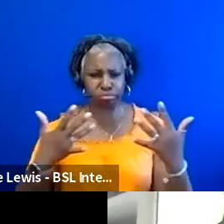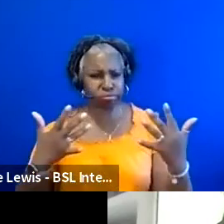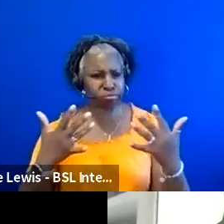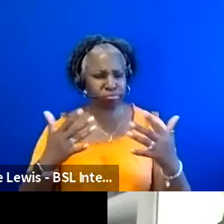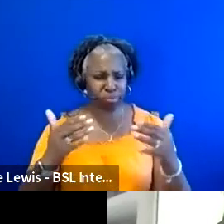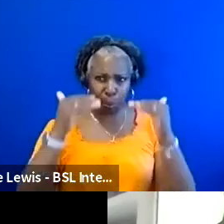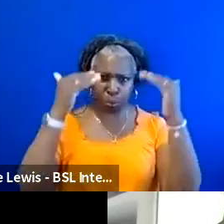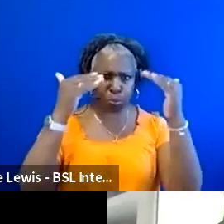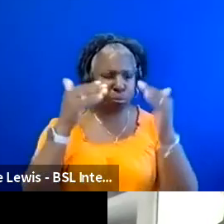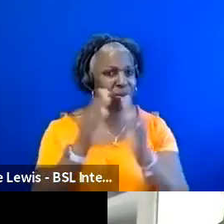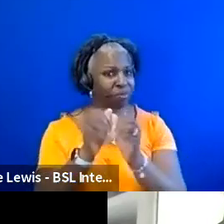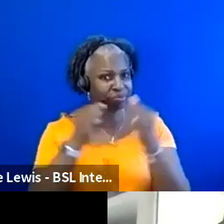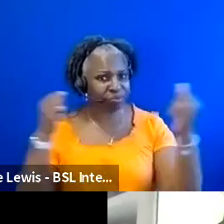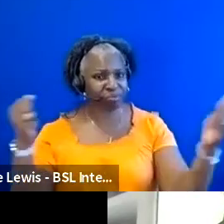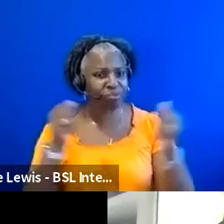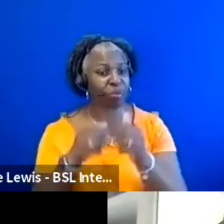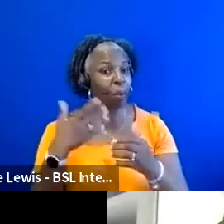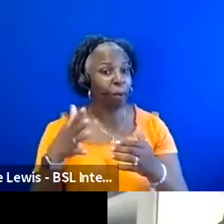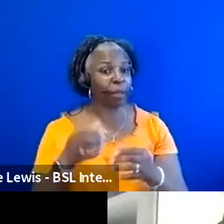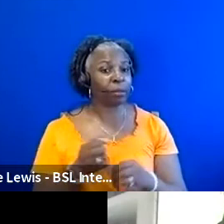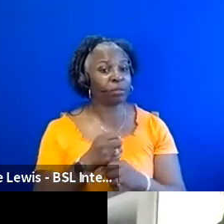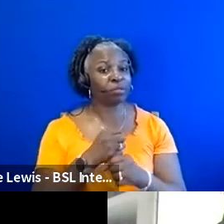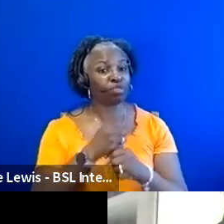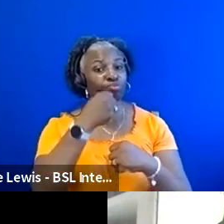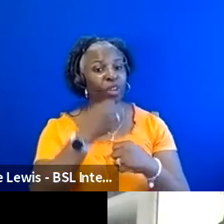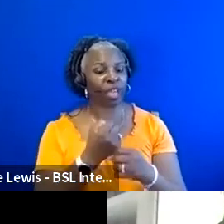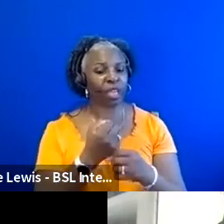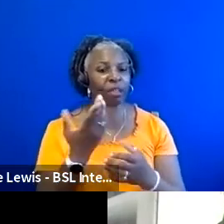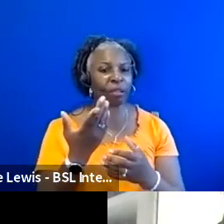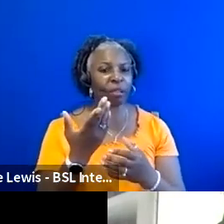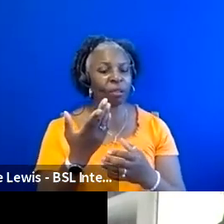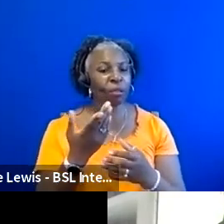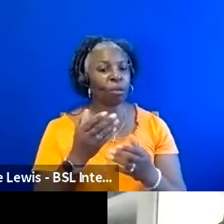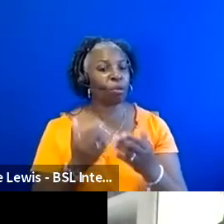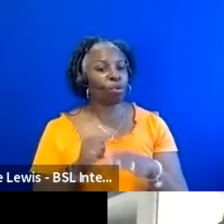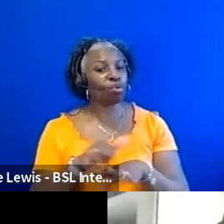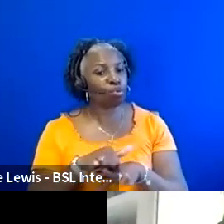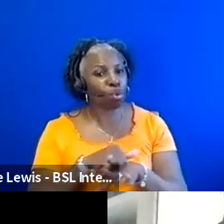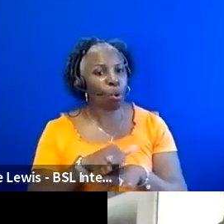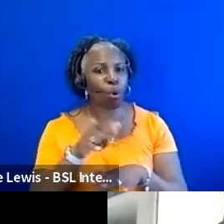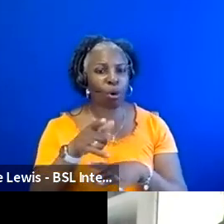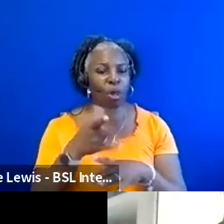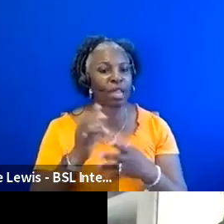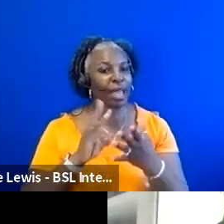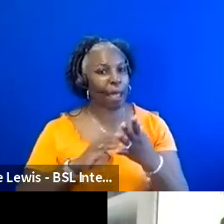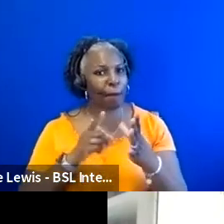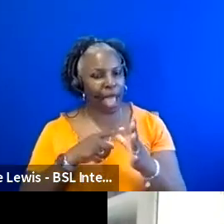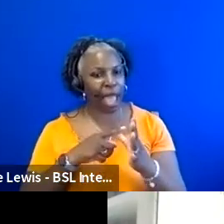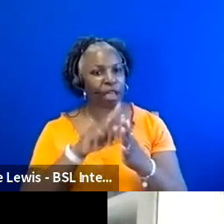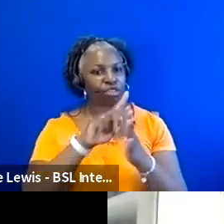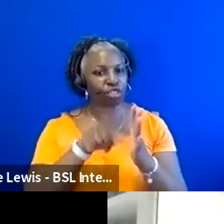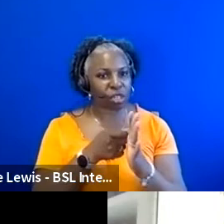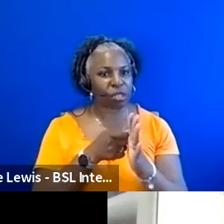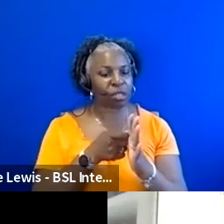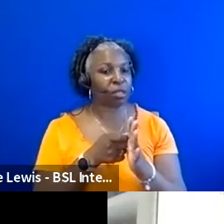She earned her bachelor's degree in media studies at Hunter College in New York, and she also has a master's degree in journalism at Columbia